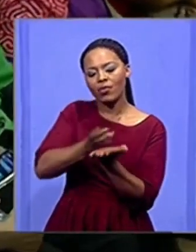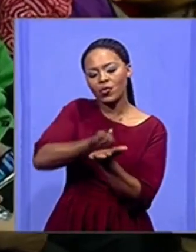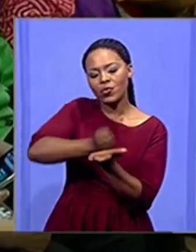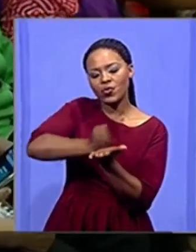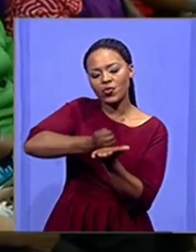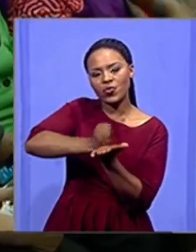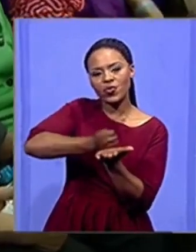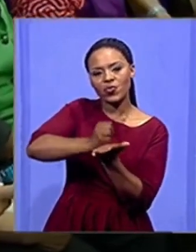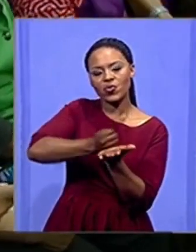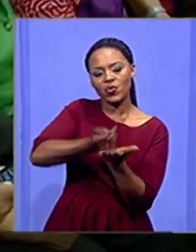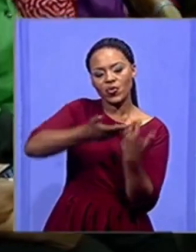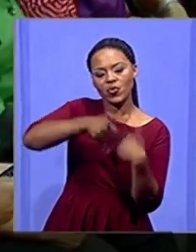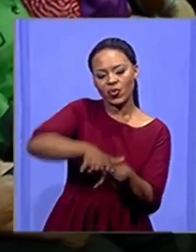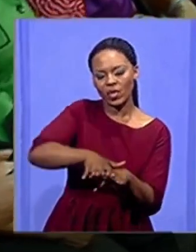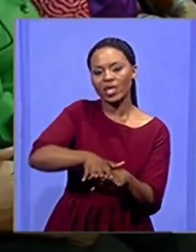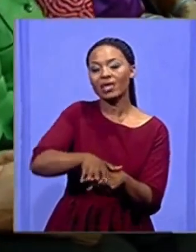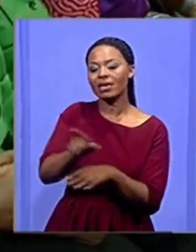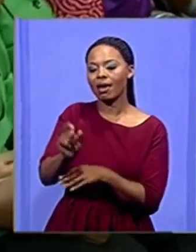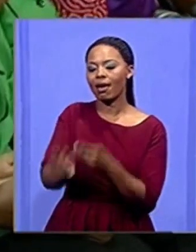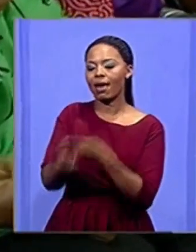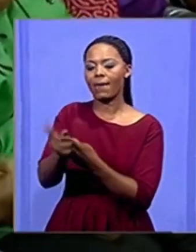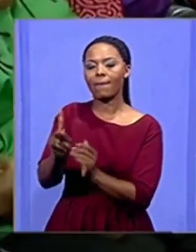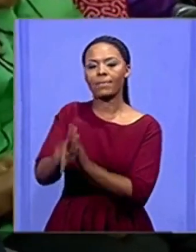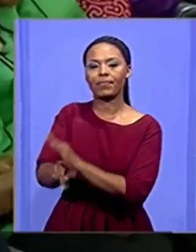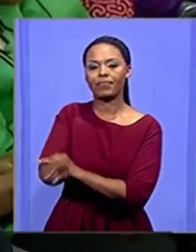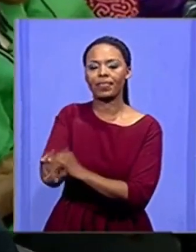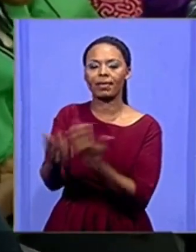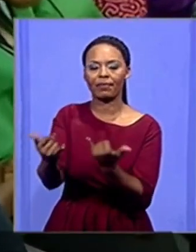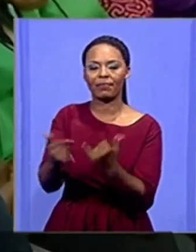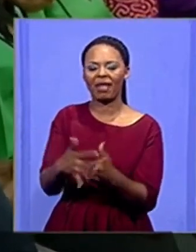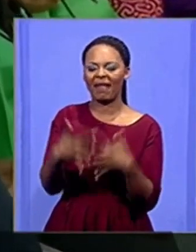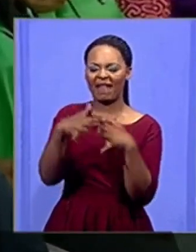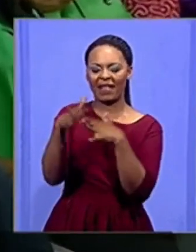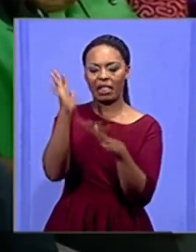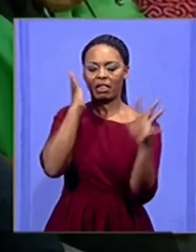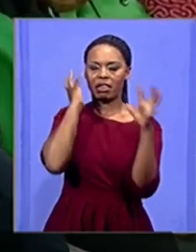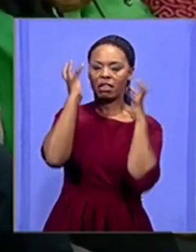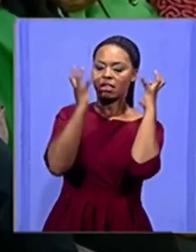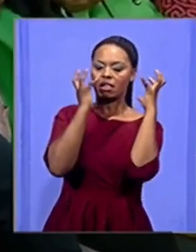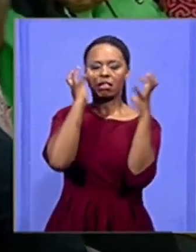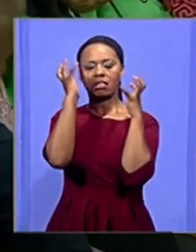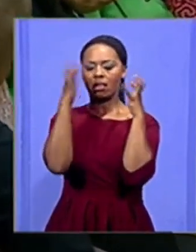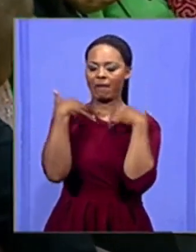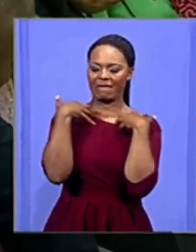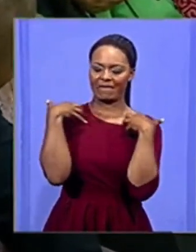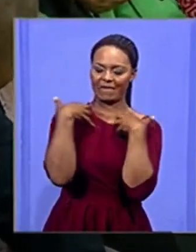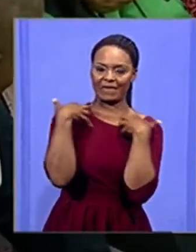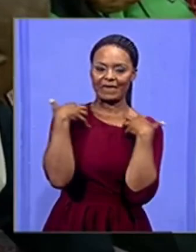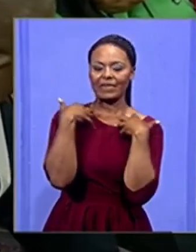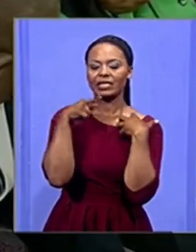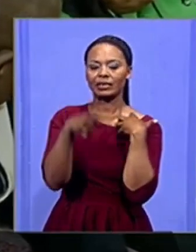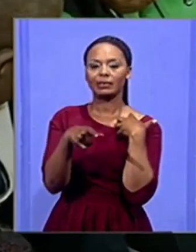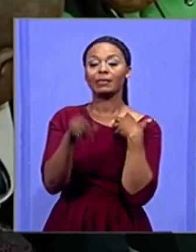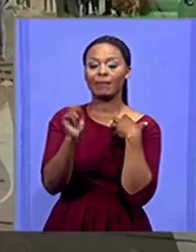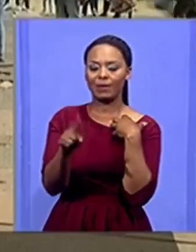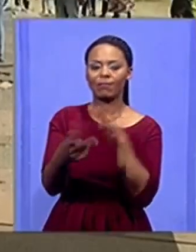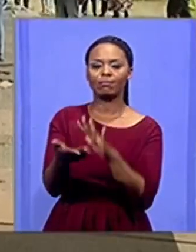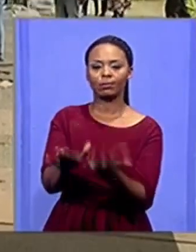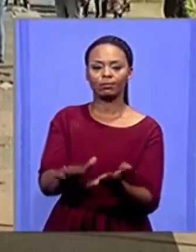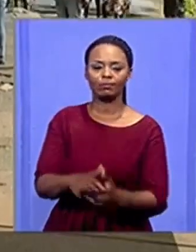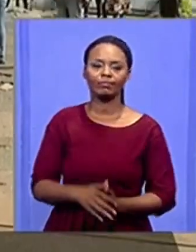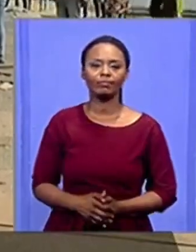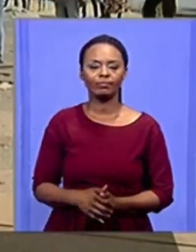ile ba lemogiwa ke baruta bana ba bone fa ba simolola go tlhakatlhakana. Rata gape gore re dire boikuelo mo departmenteng ya